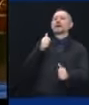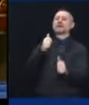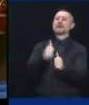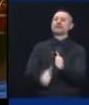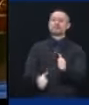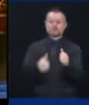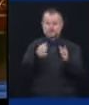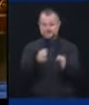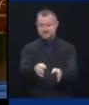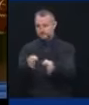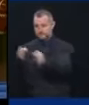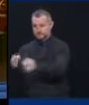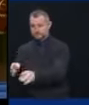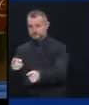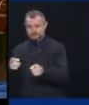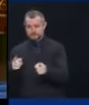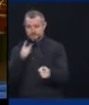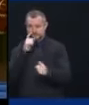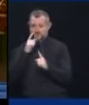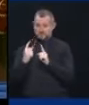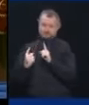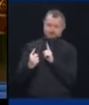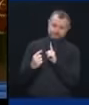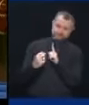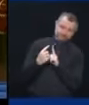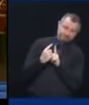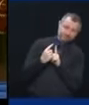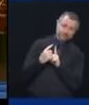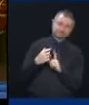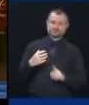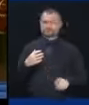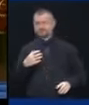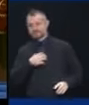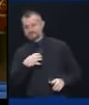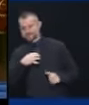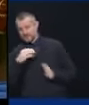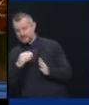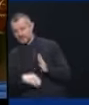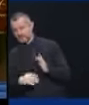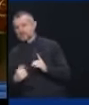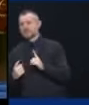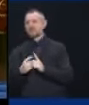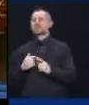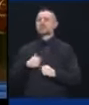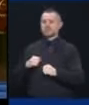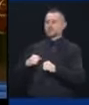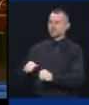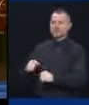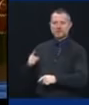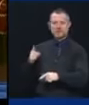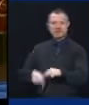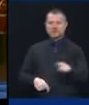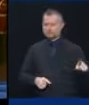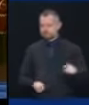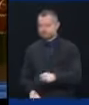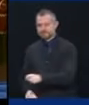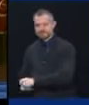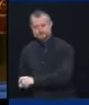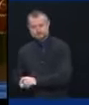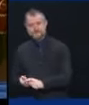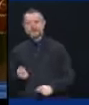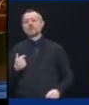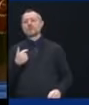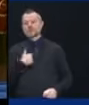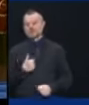forward and makes a complaint is protected from retaliation, and we are taking measures to ensure that that occurs in this case